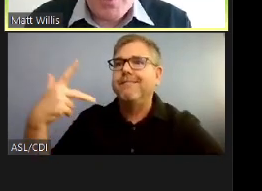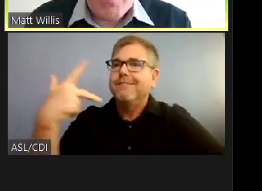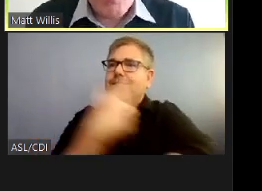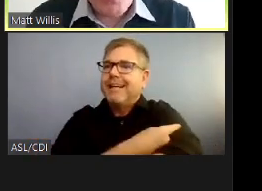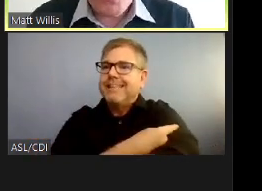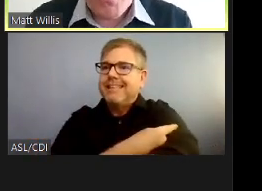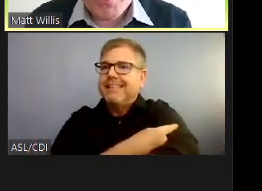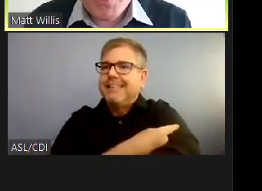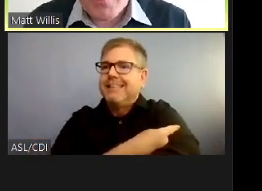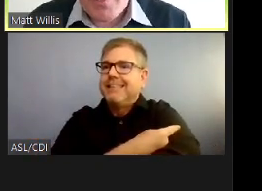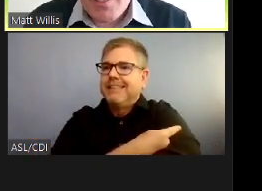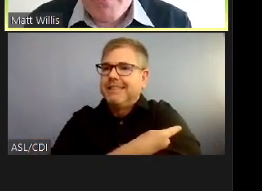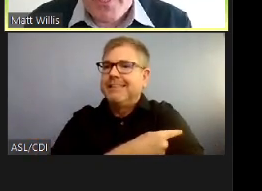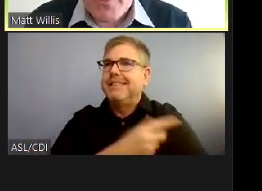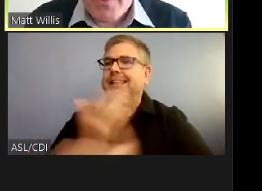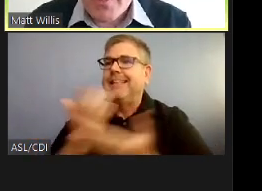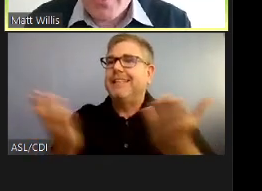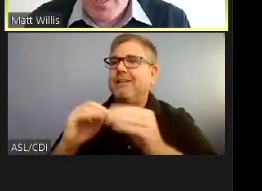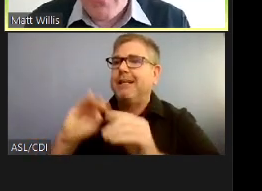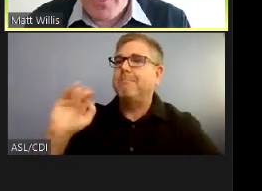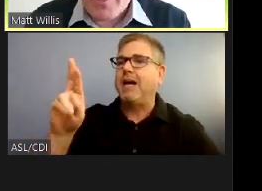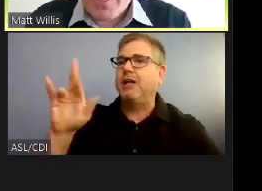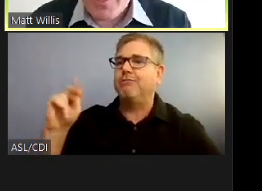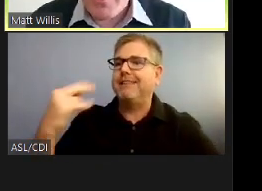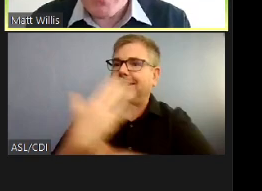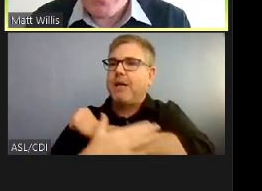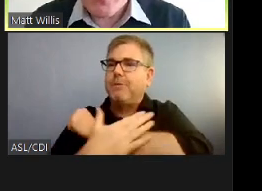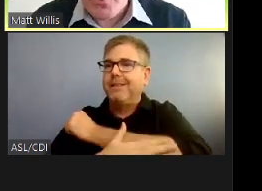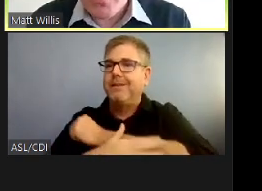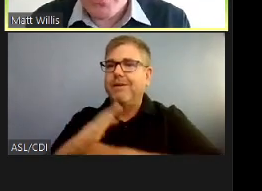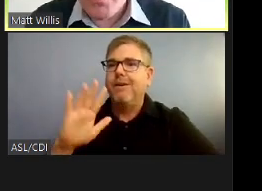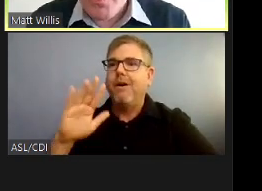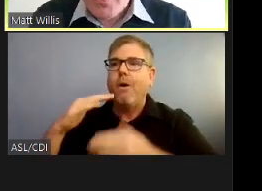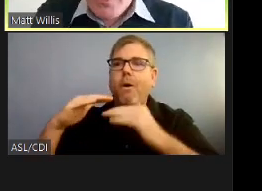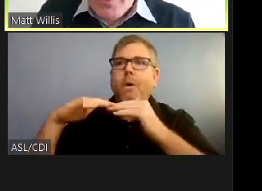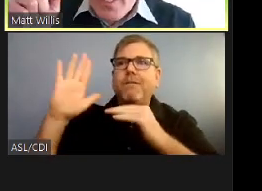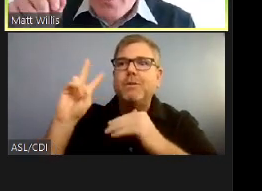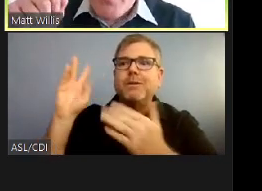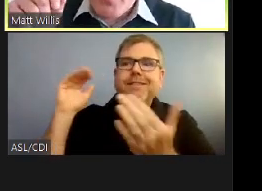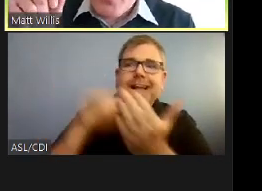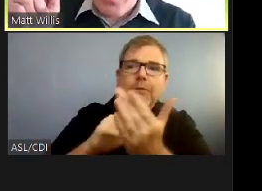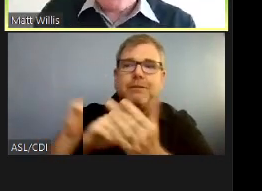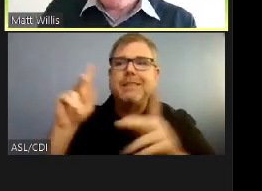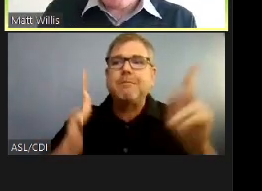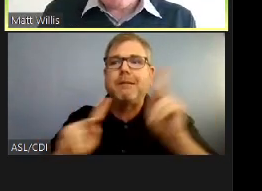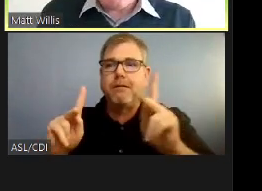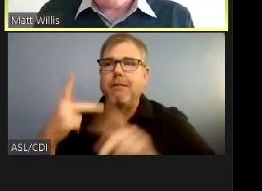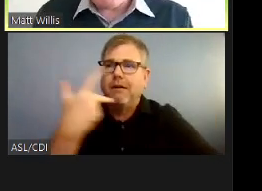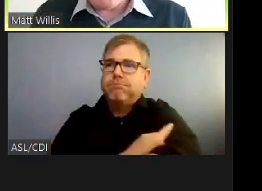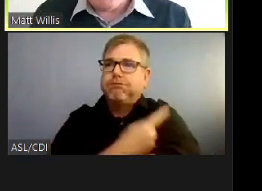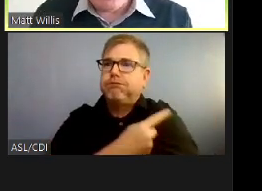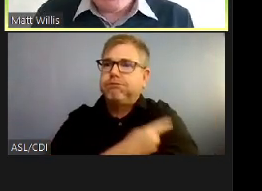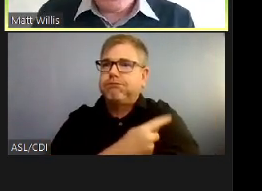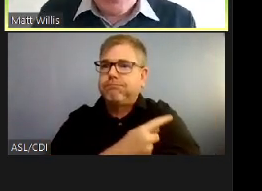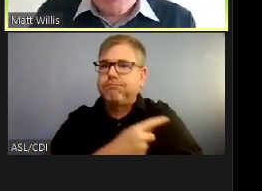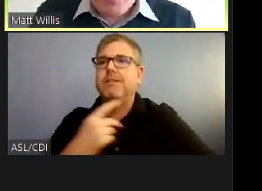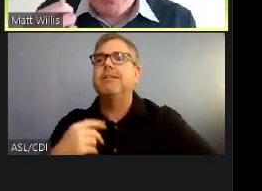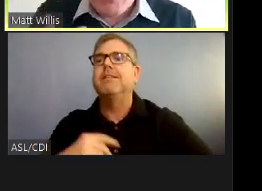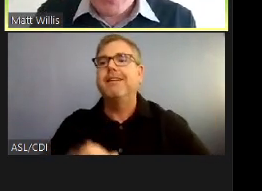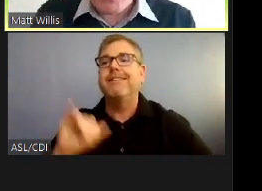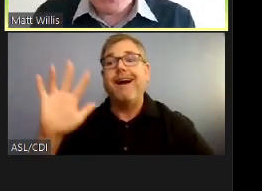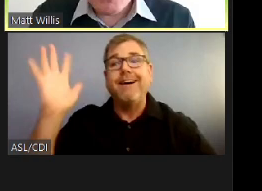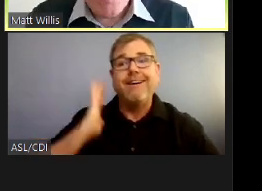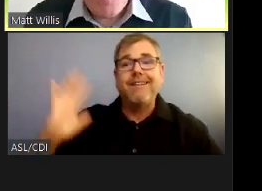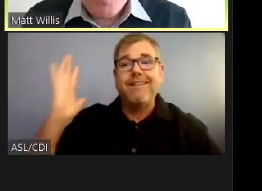for polio at that time. These are the Salk vaccine. It was the sugar cube that had the few drops of the vaccine on it, a live